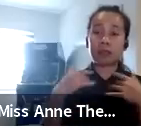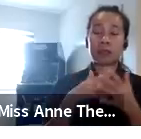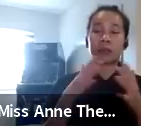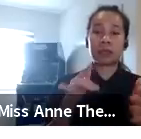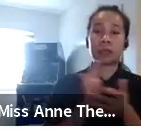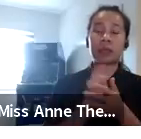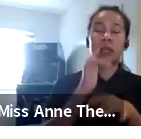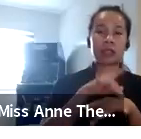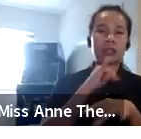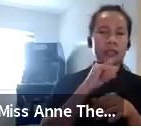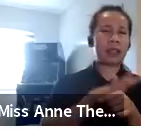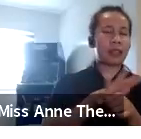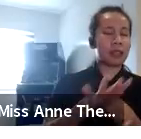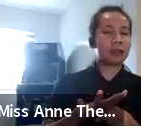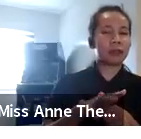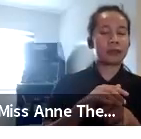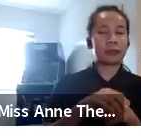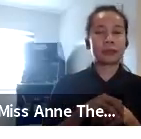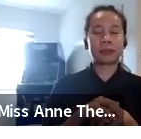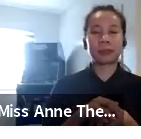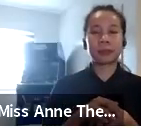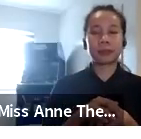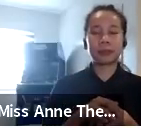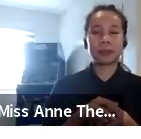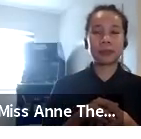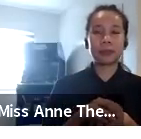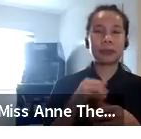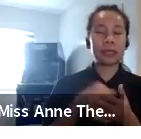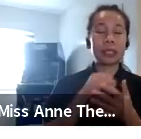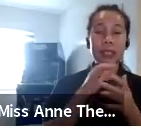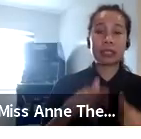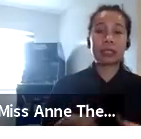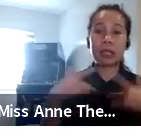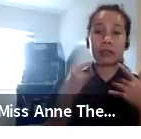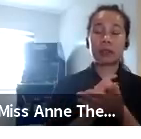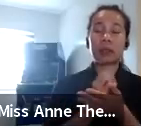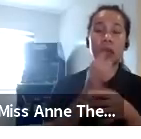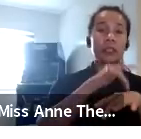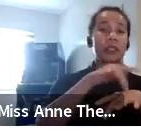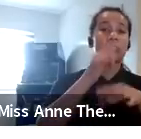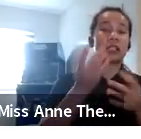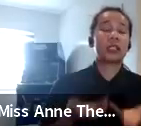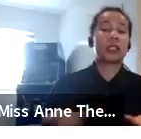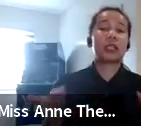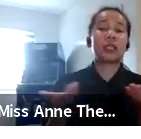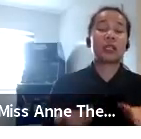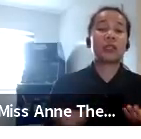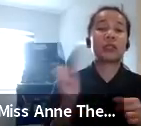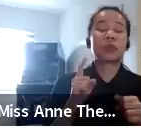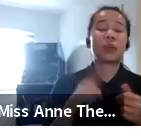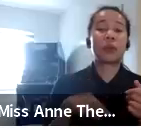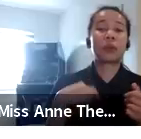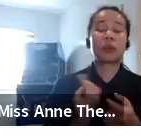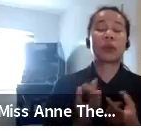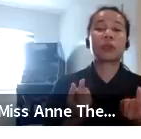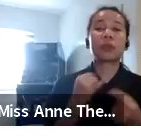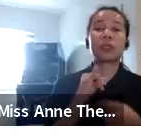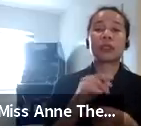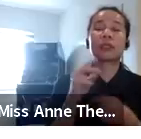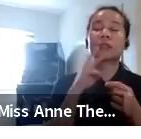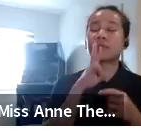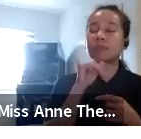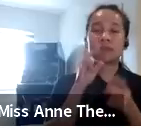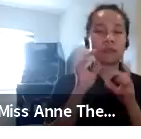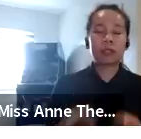me. So it's life that we are touching here. So what we are doing is really important,